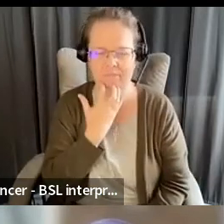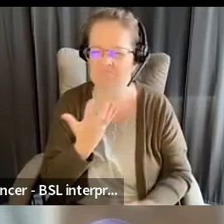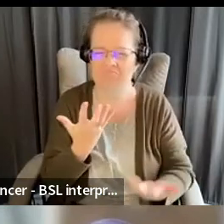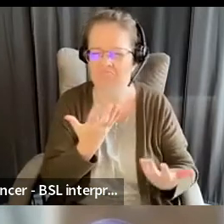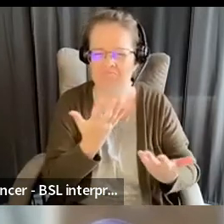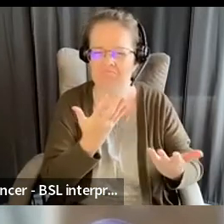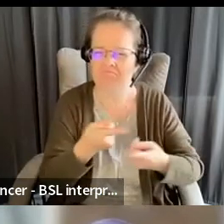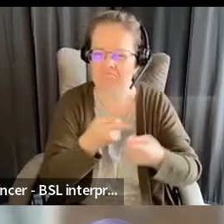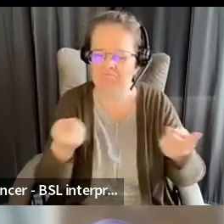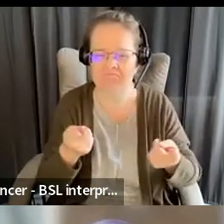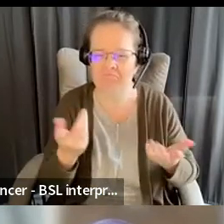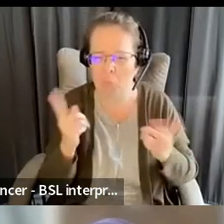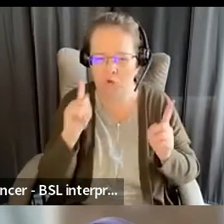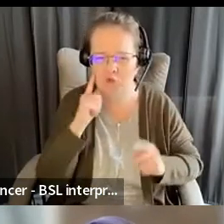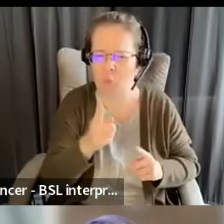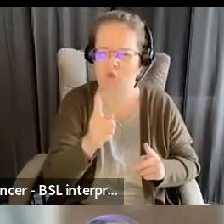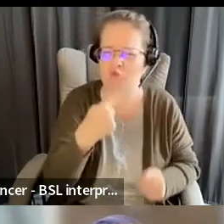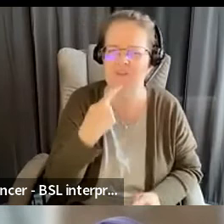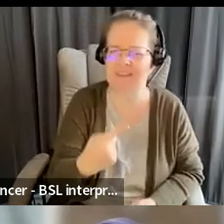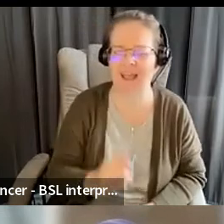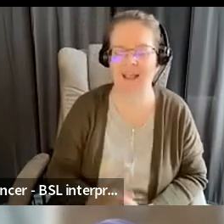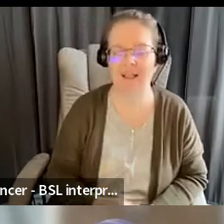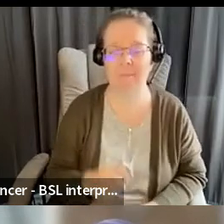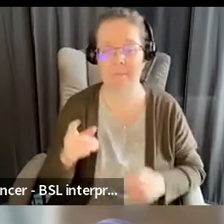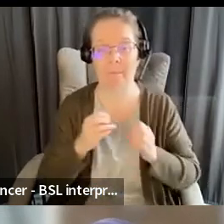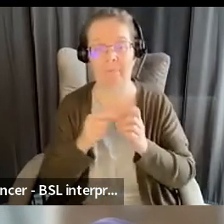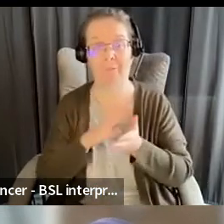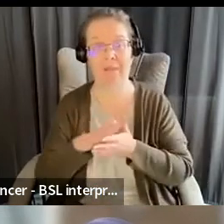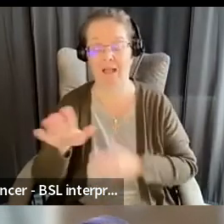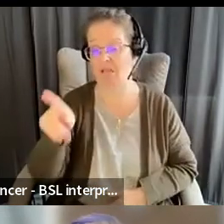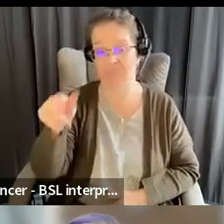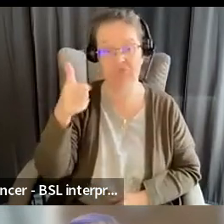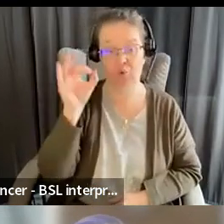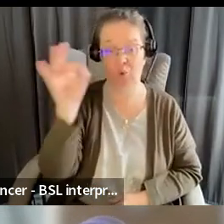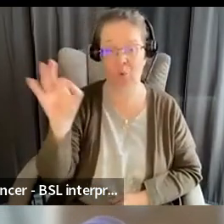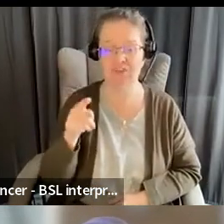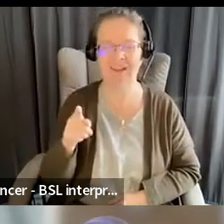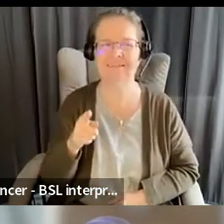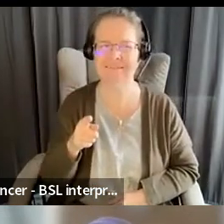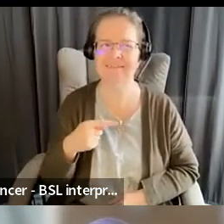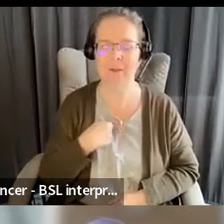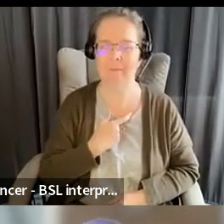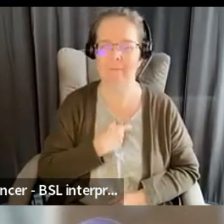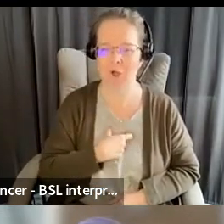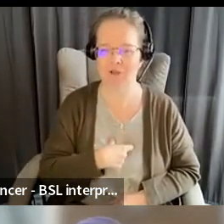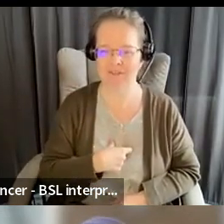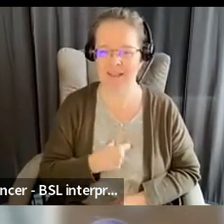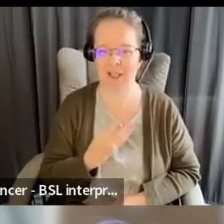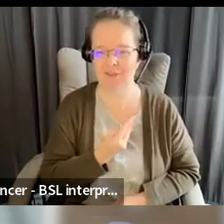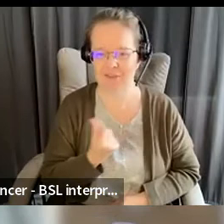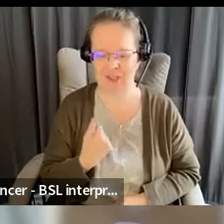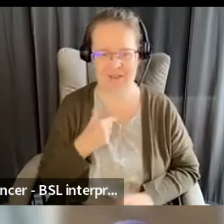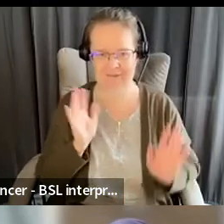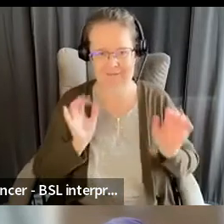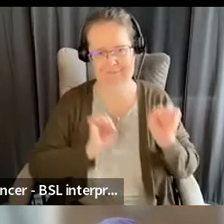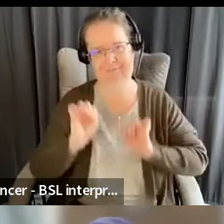say? What did you do? That's a really good question, and actually it's a very personal one, because there will be some people who are like, I don't want to